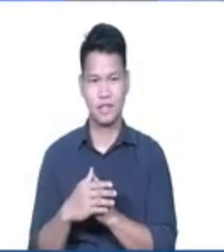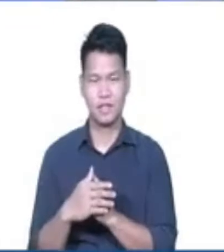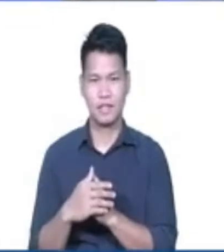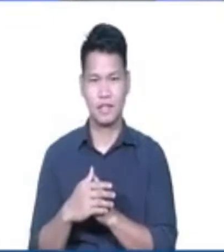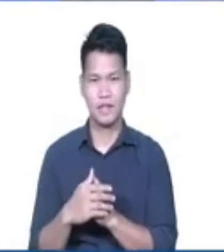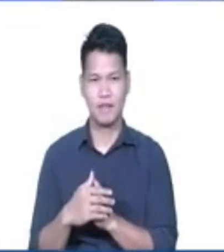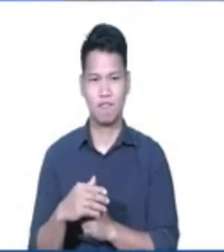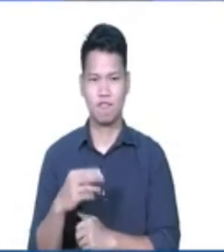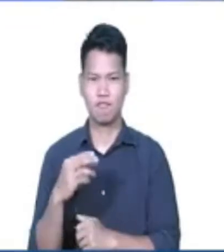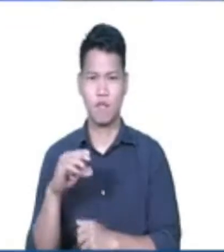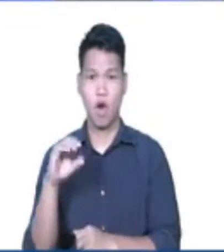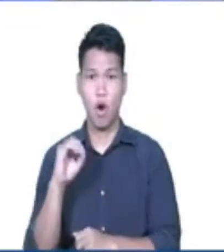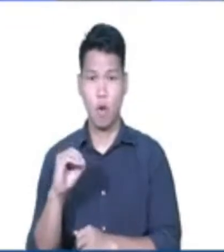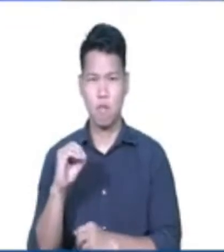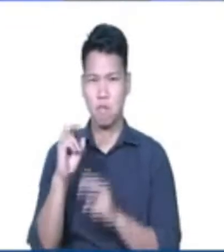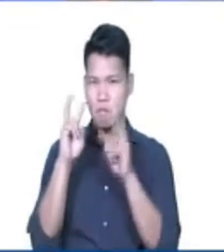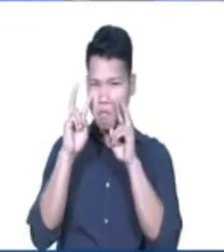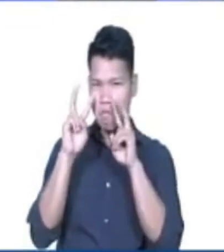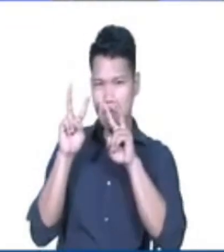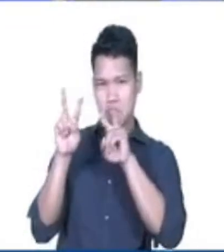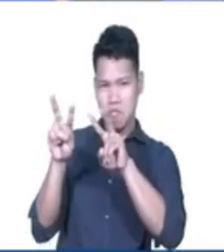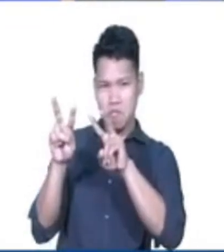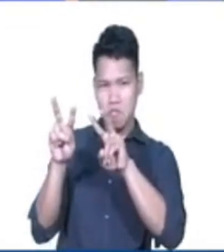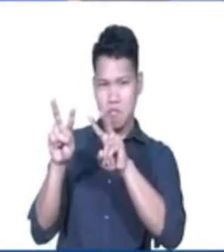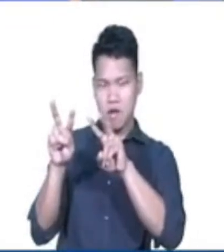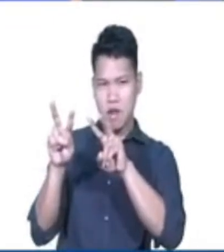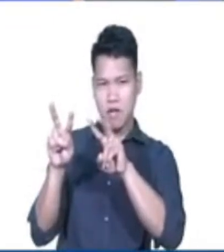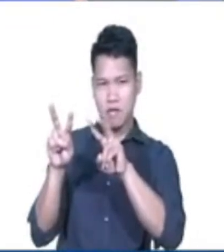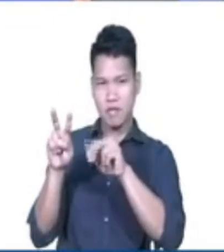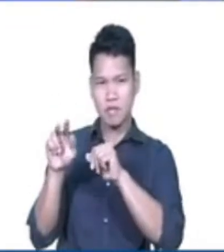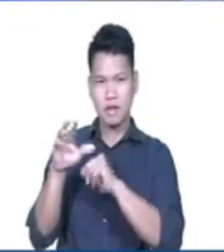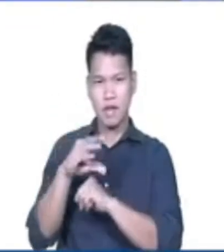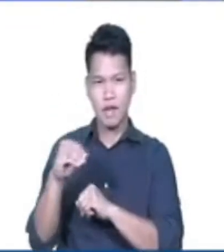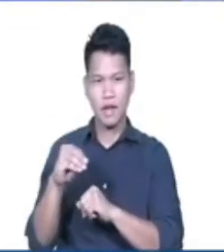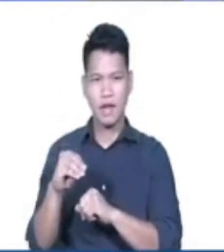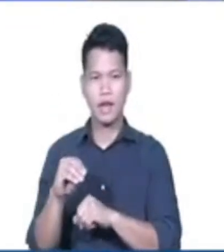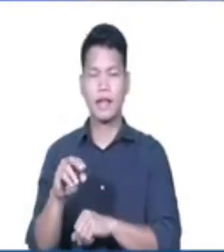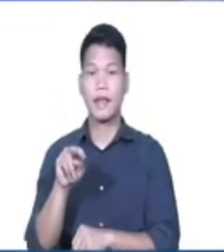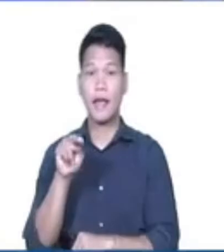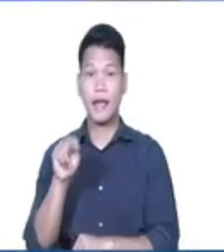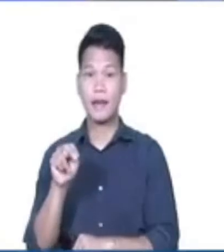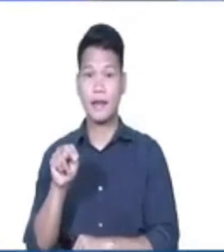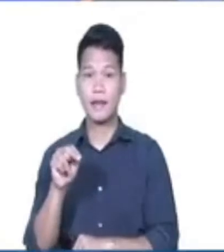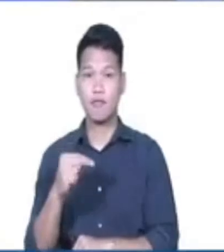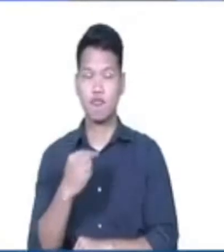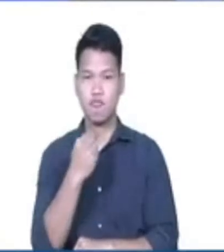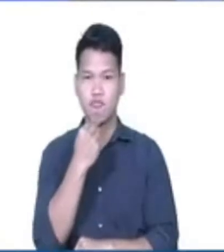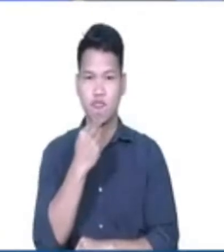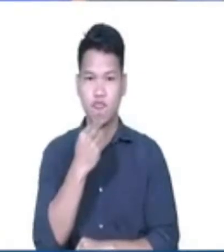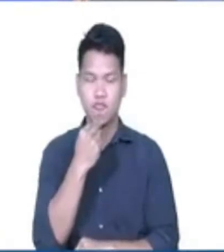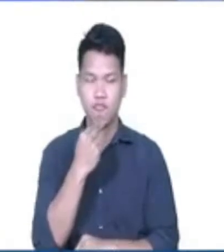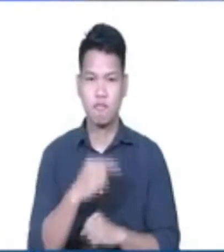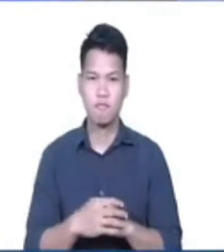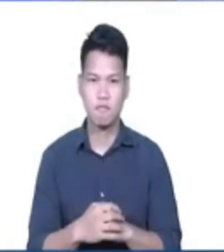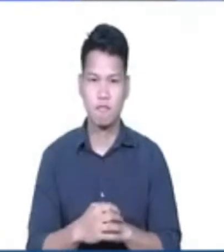is outlook, and letter N is all about nutrition.